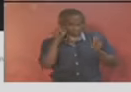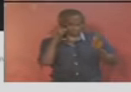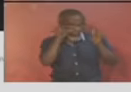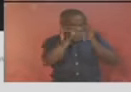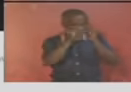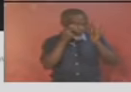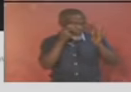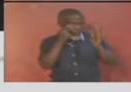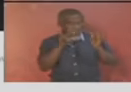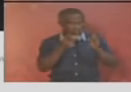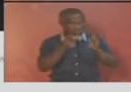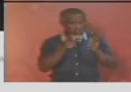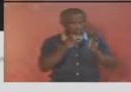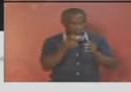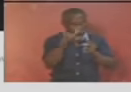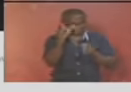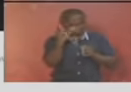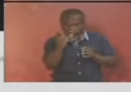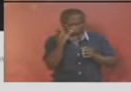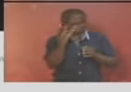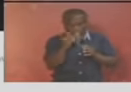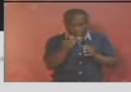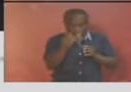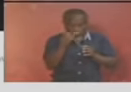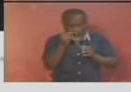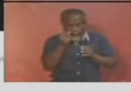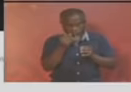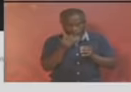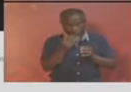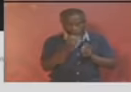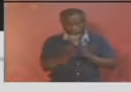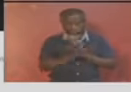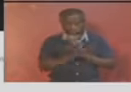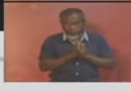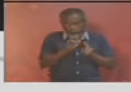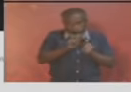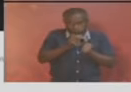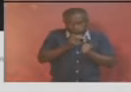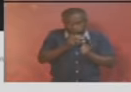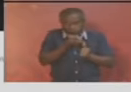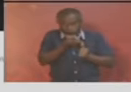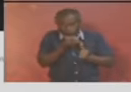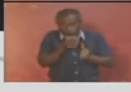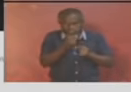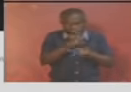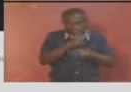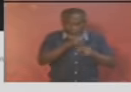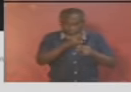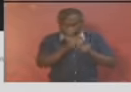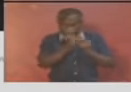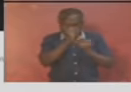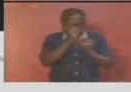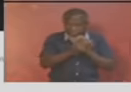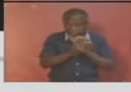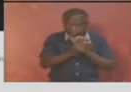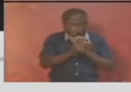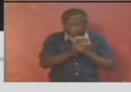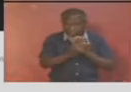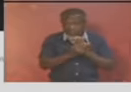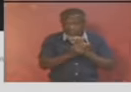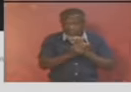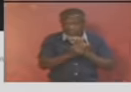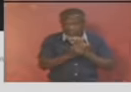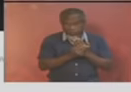see that the bars that are in orange representing the first few days of March are shorter, lower than